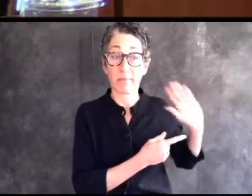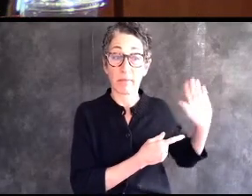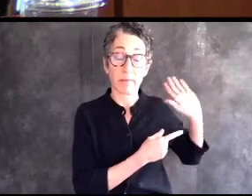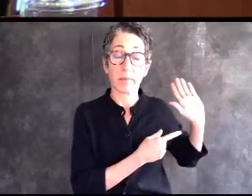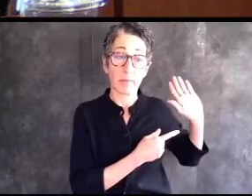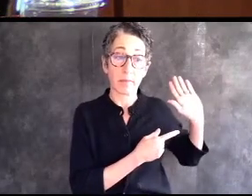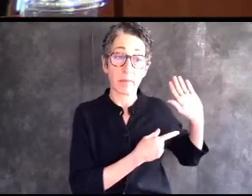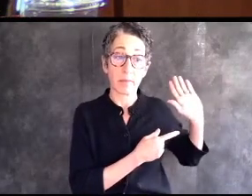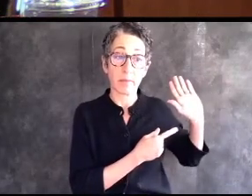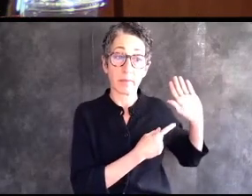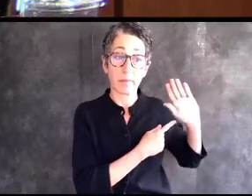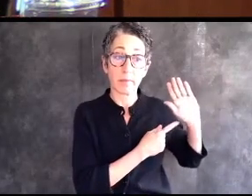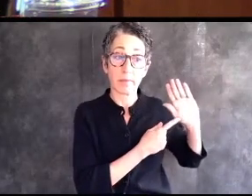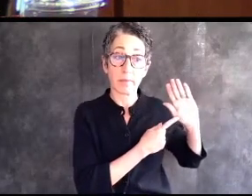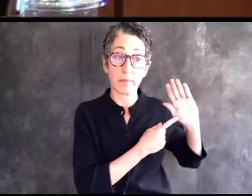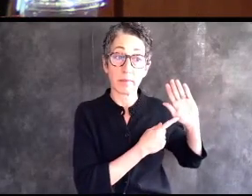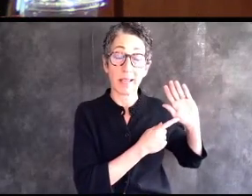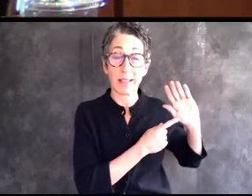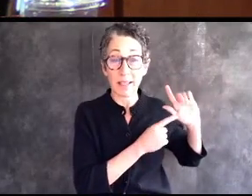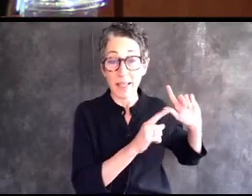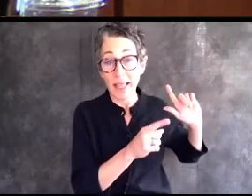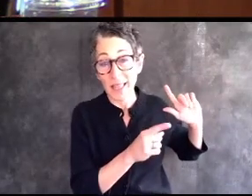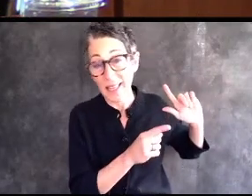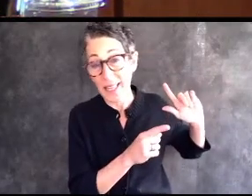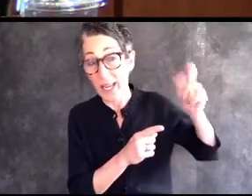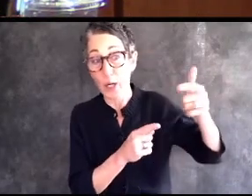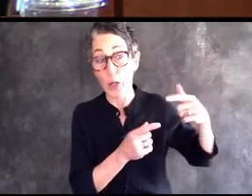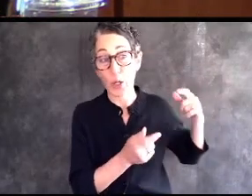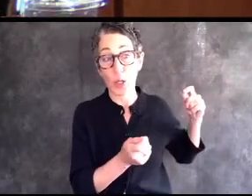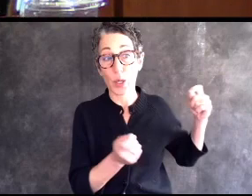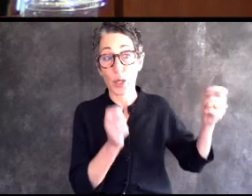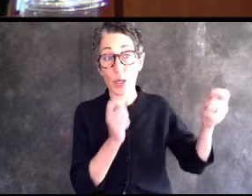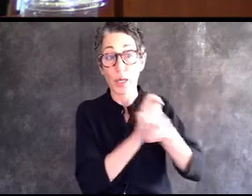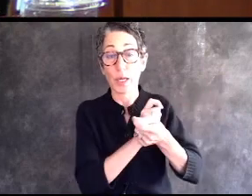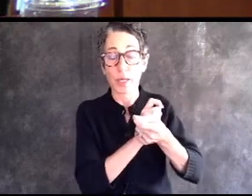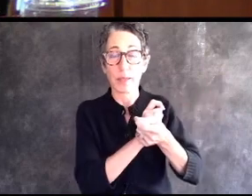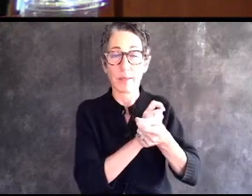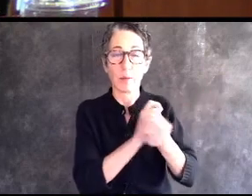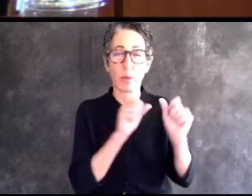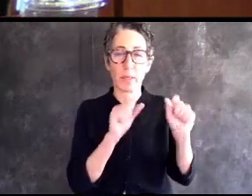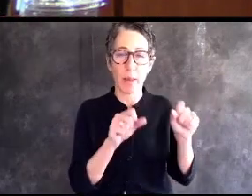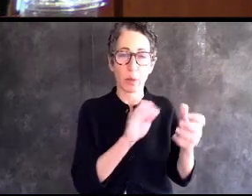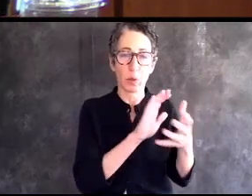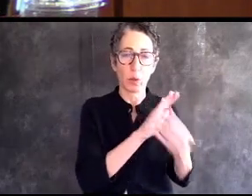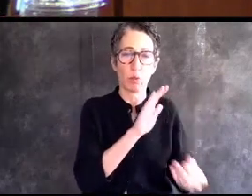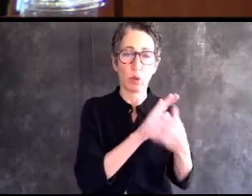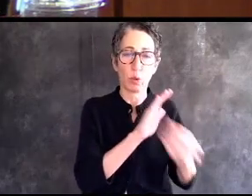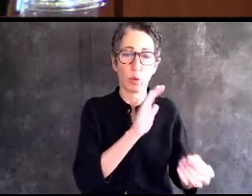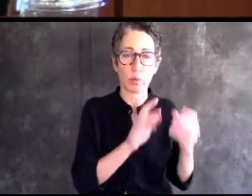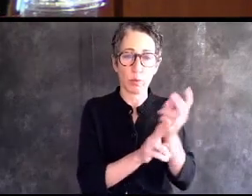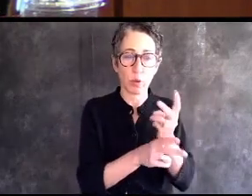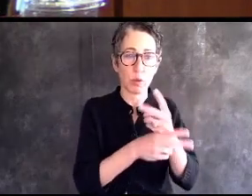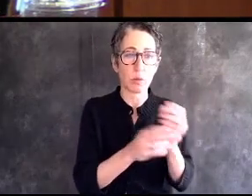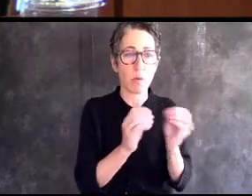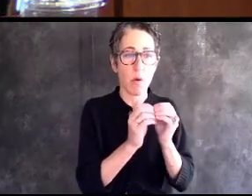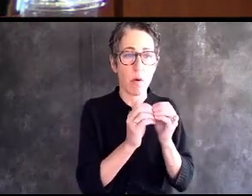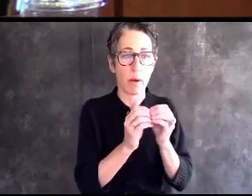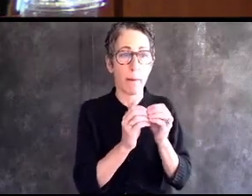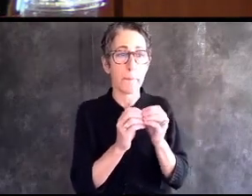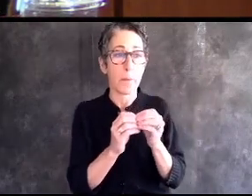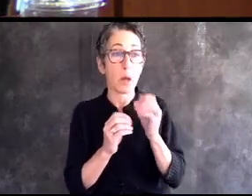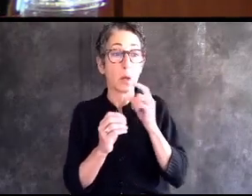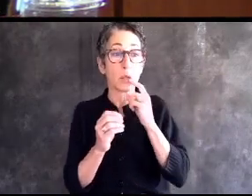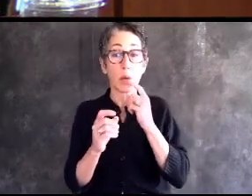like rigor and civil society organization reproducibility is important and so on, we finally convinced Colin and friends into